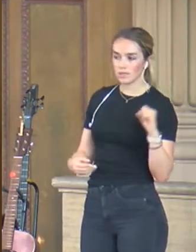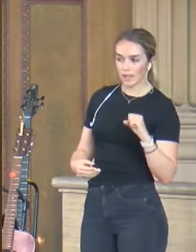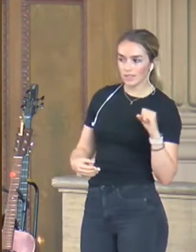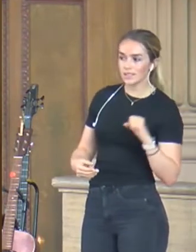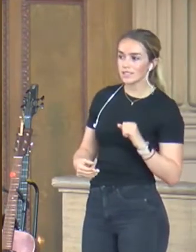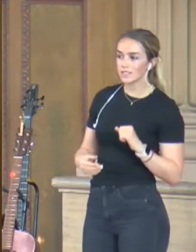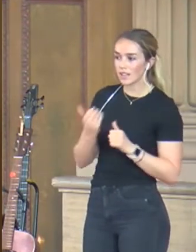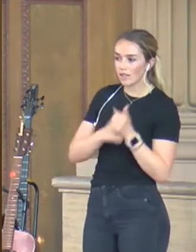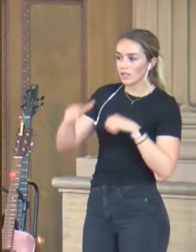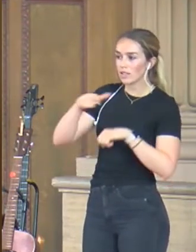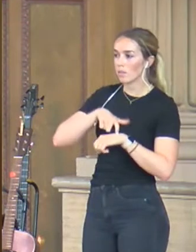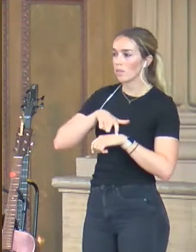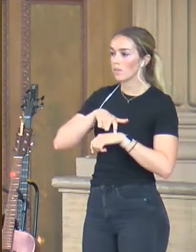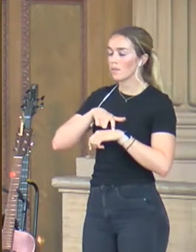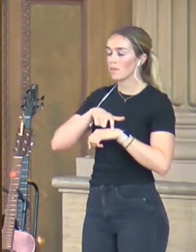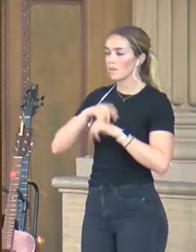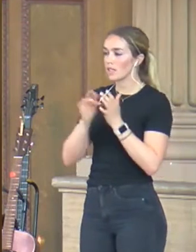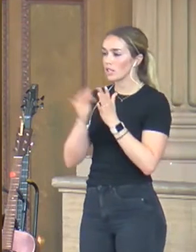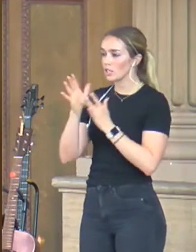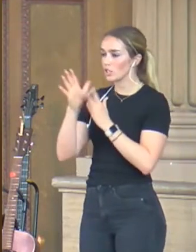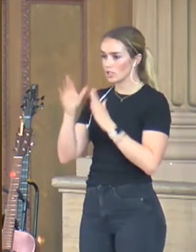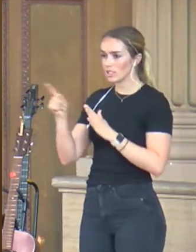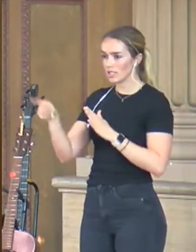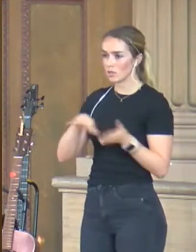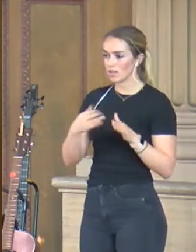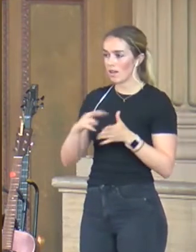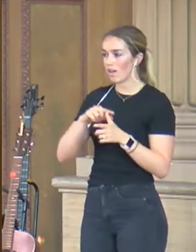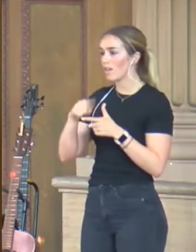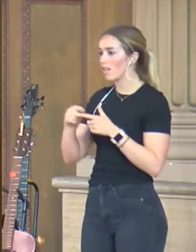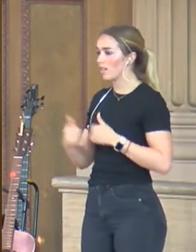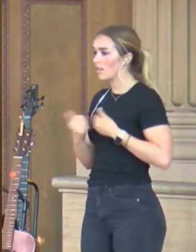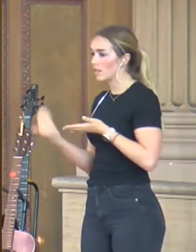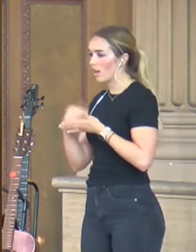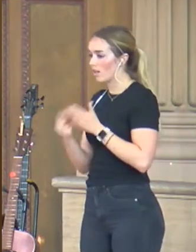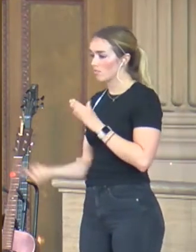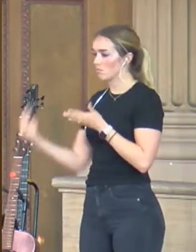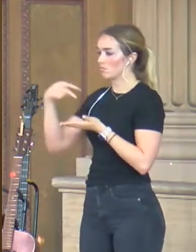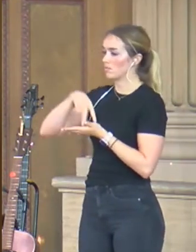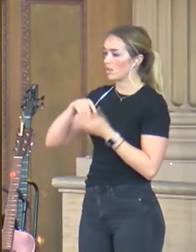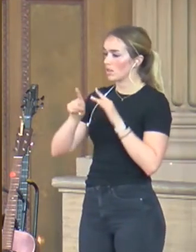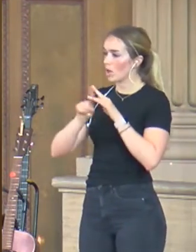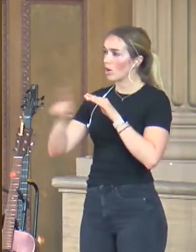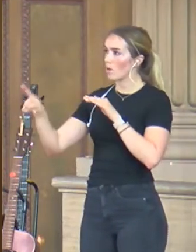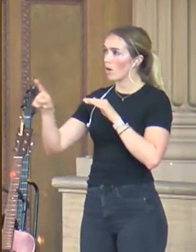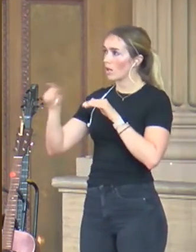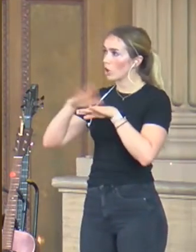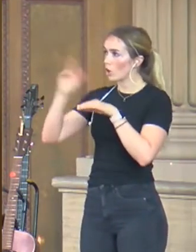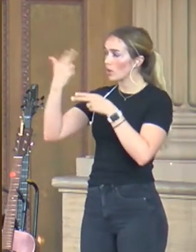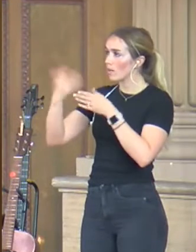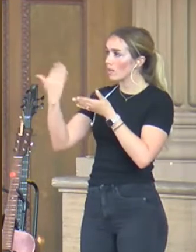Yes! In Jesus he did. Do the departed rise up and praise you?